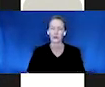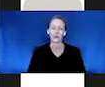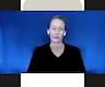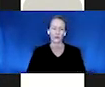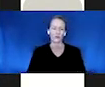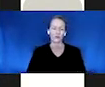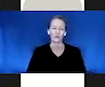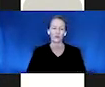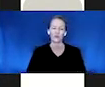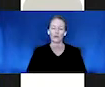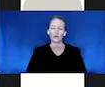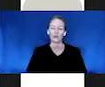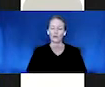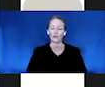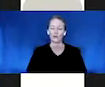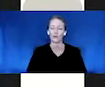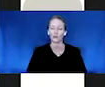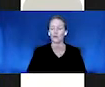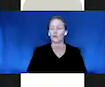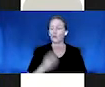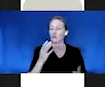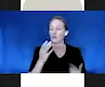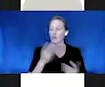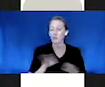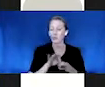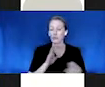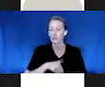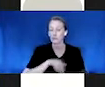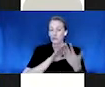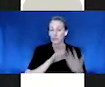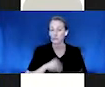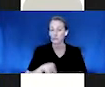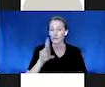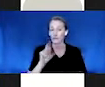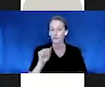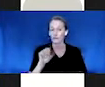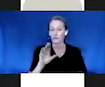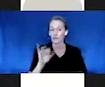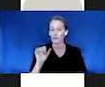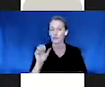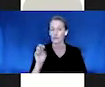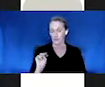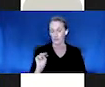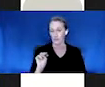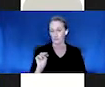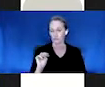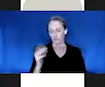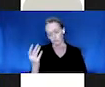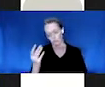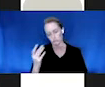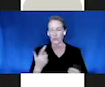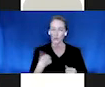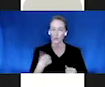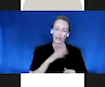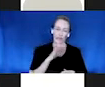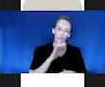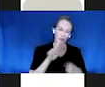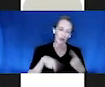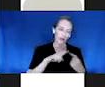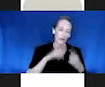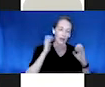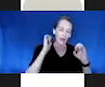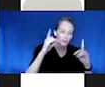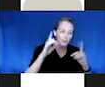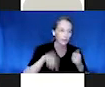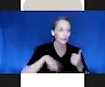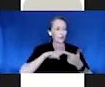So the importance of addressing racism is that we can talk about education and neighborhood and environment, but